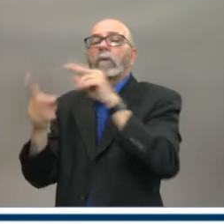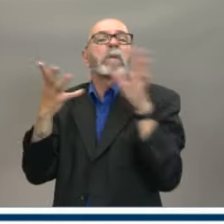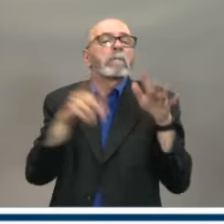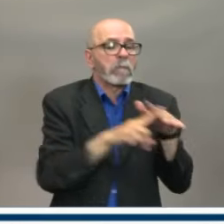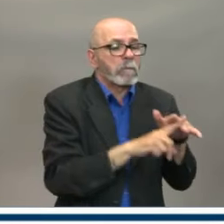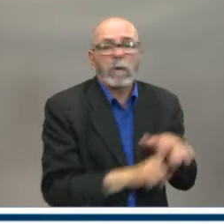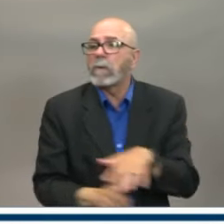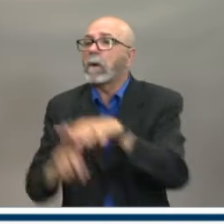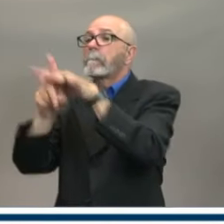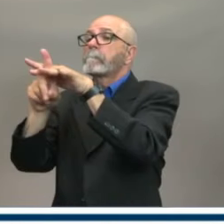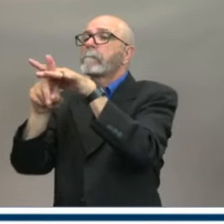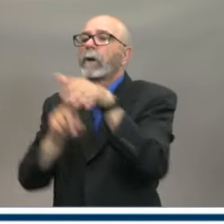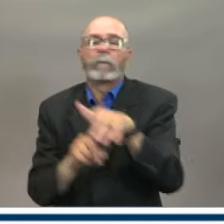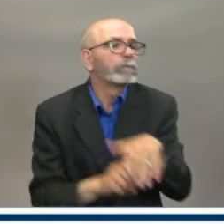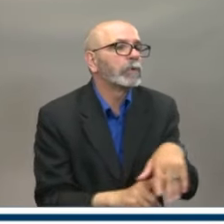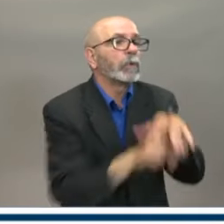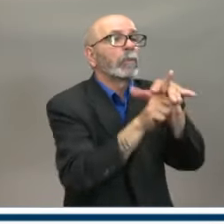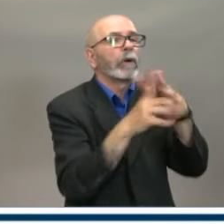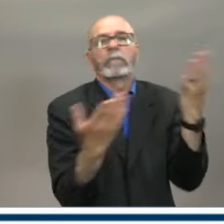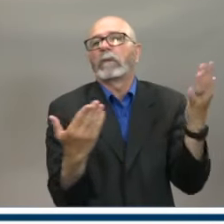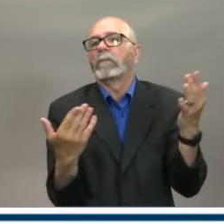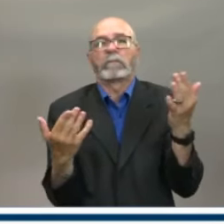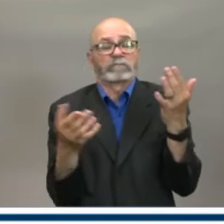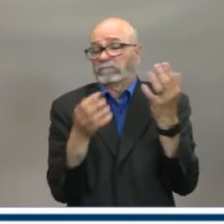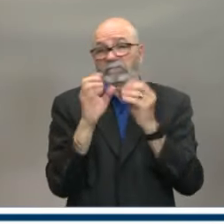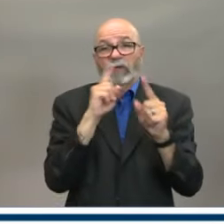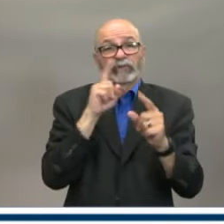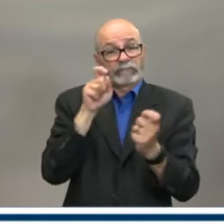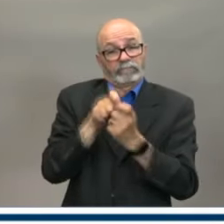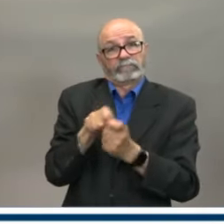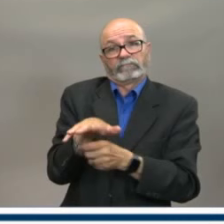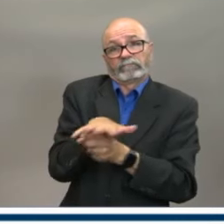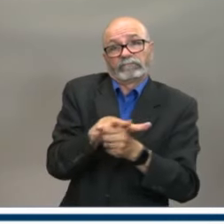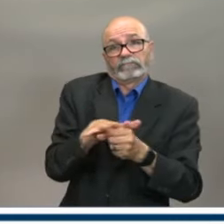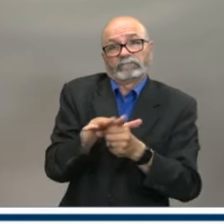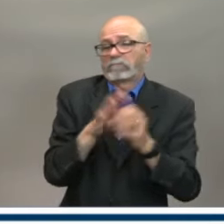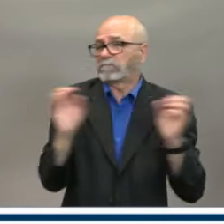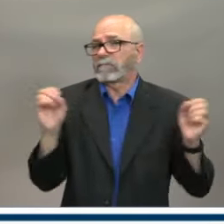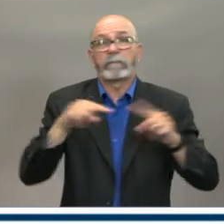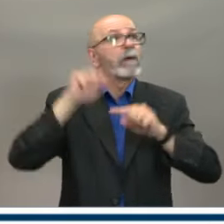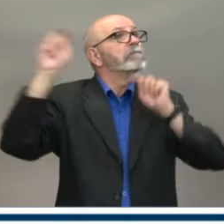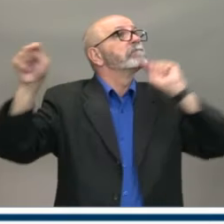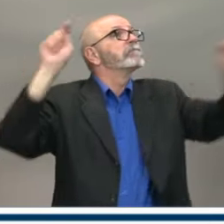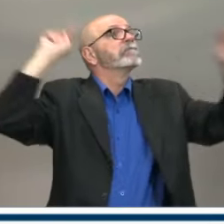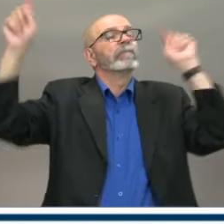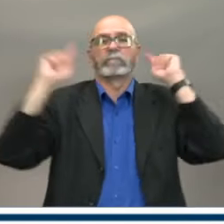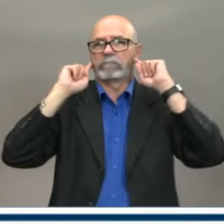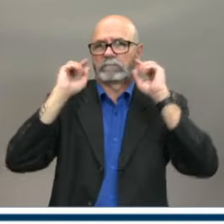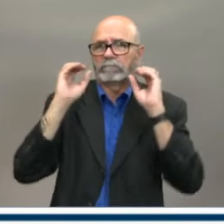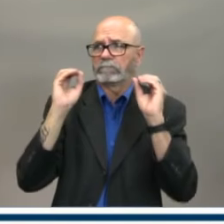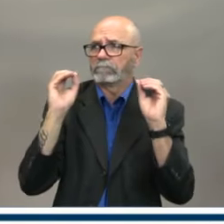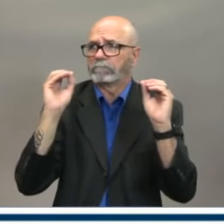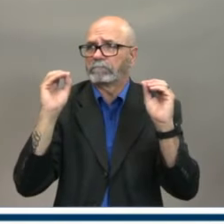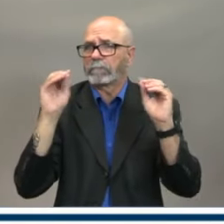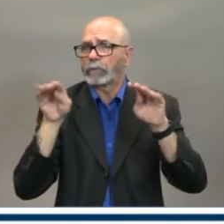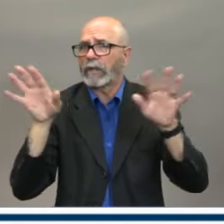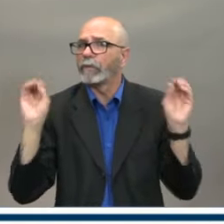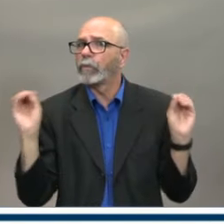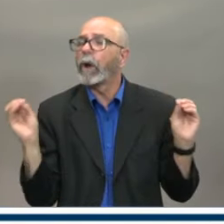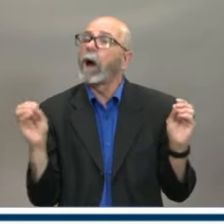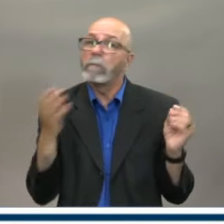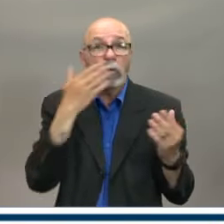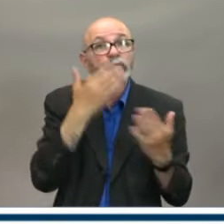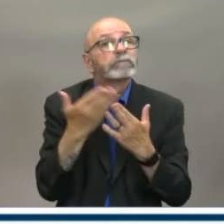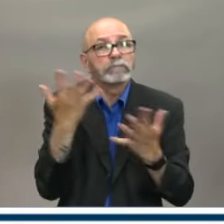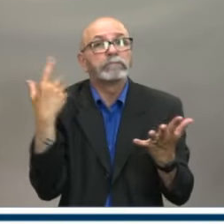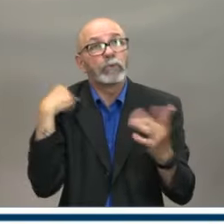So there's no, even in HRM, there's no indication of significant ongoing community transmission. All of which is where we want to be in